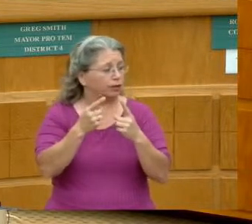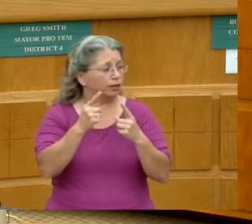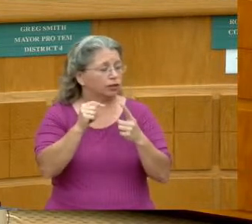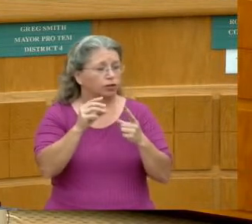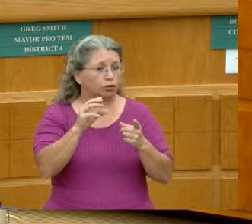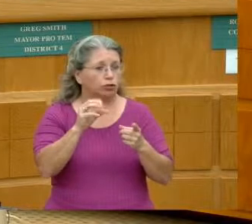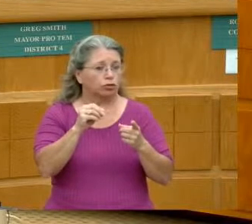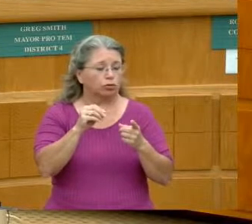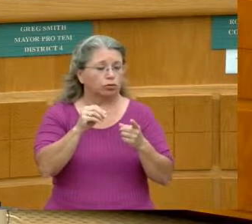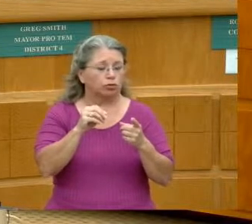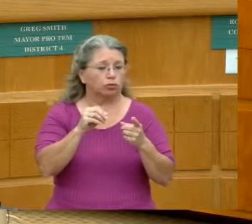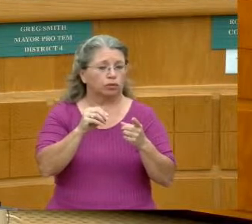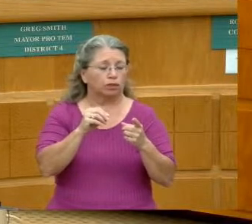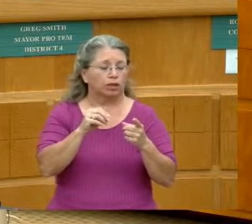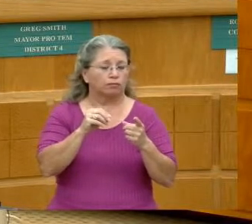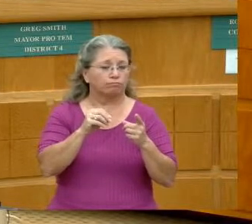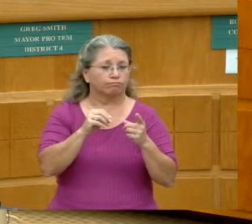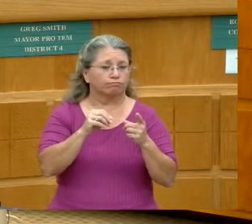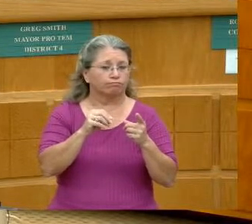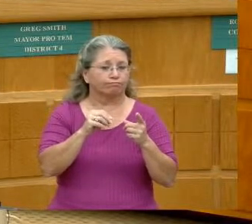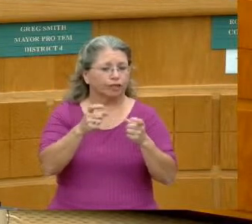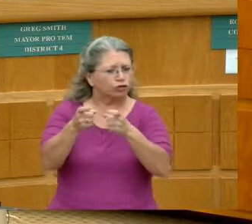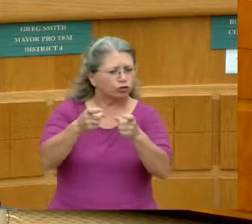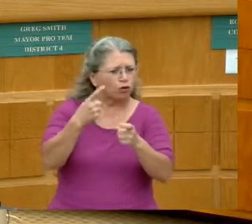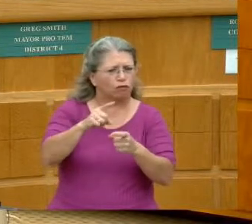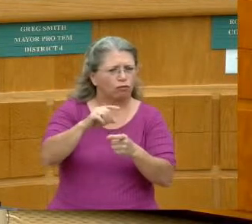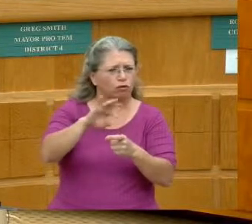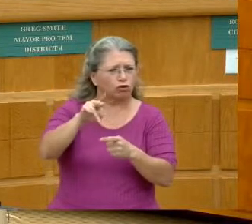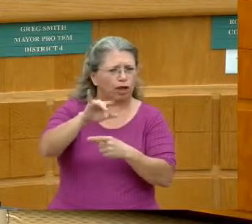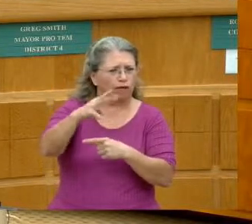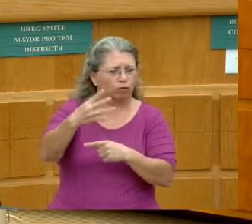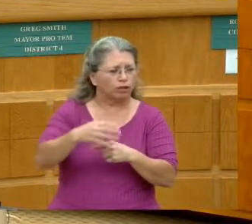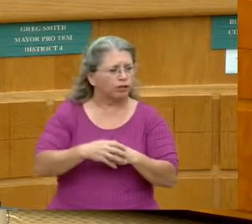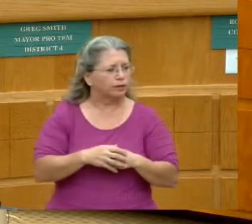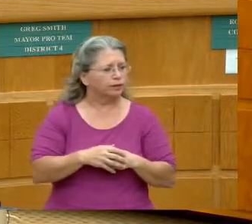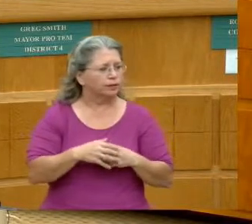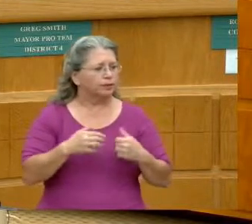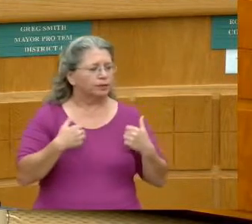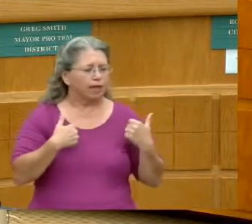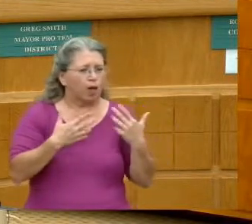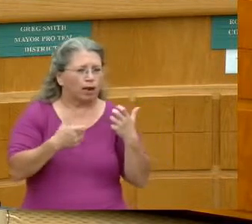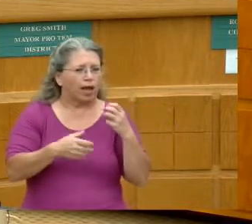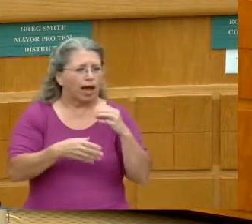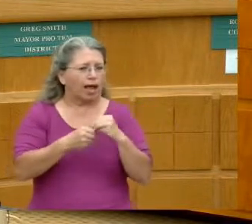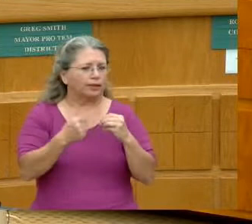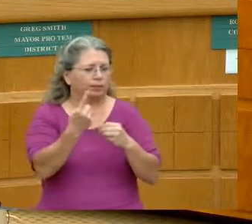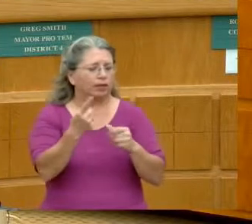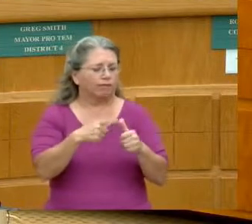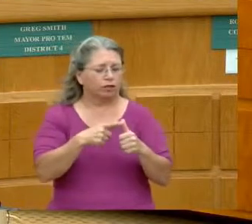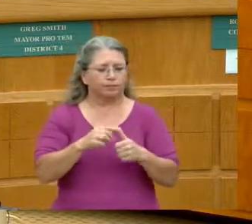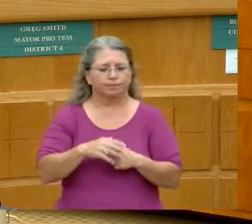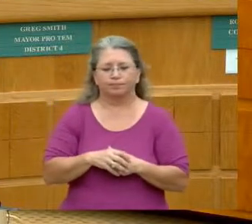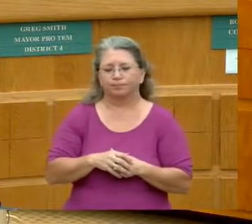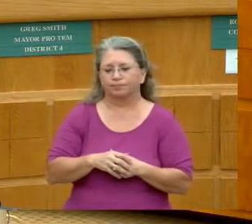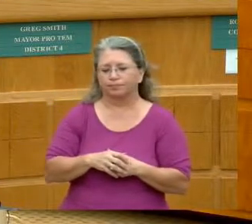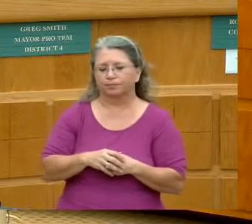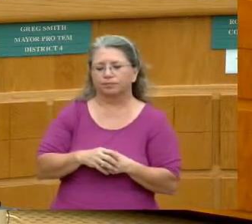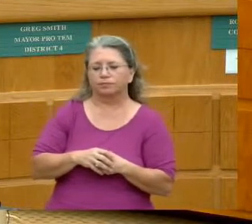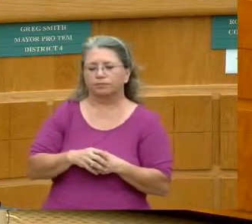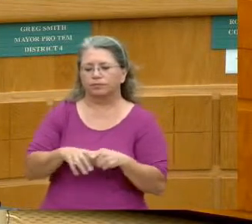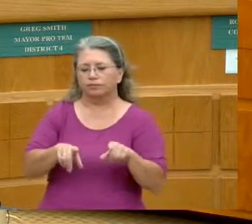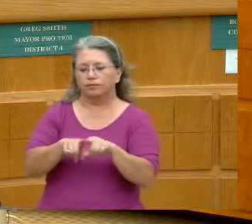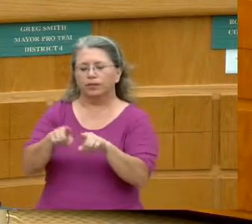I'll add something at the beginning of that. So, as we start to reopen, right, and the governor decides,